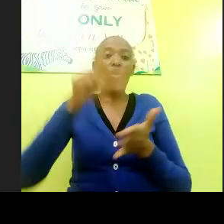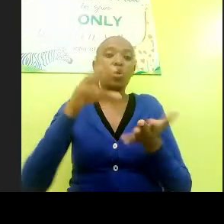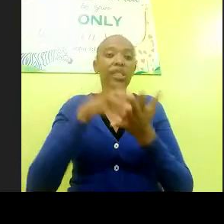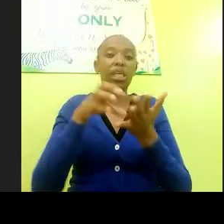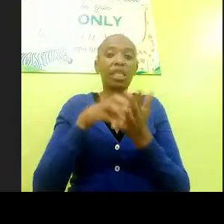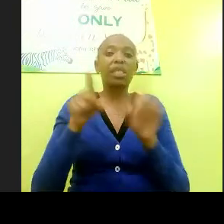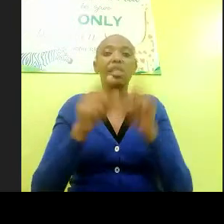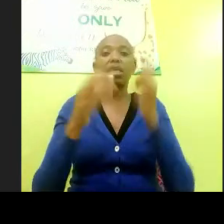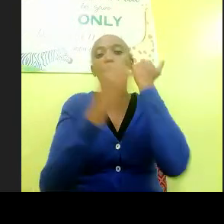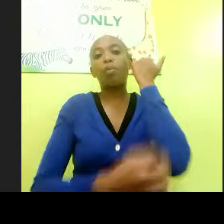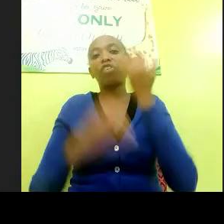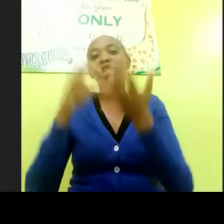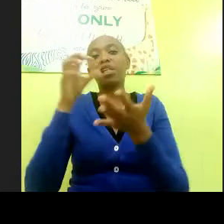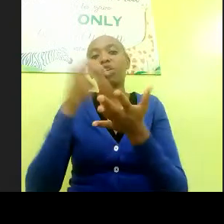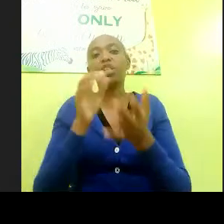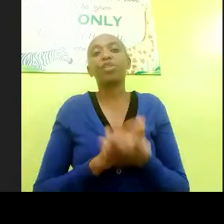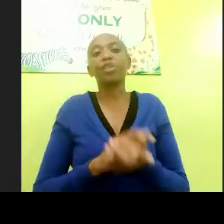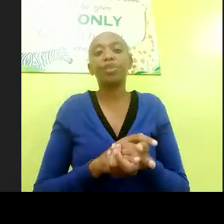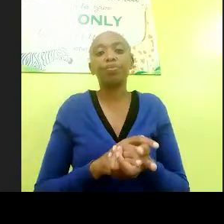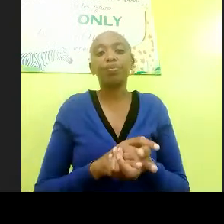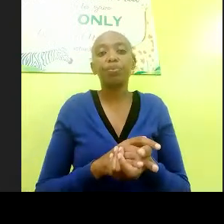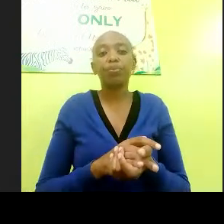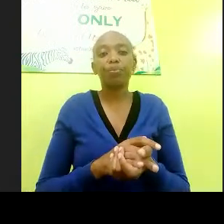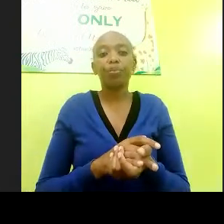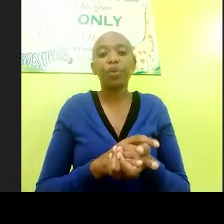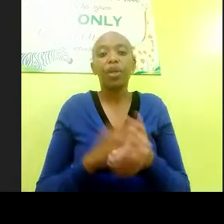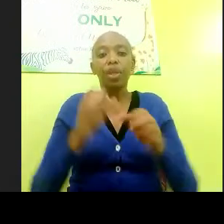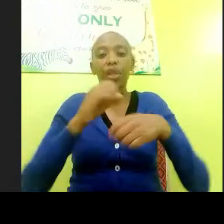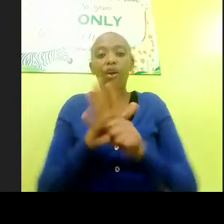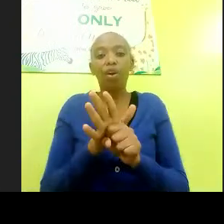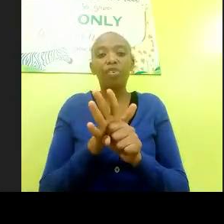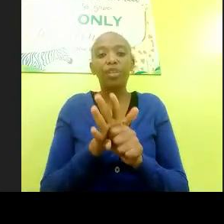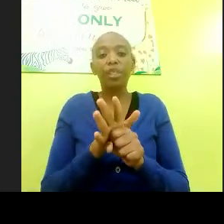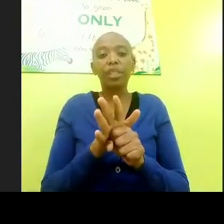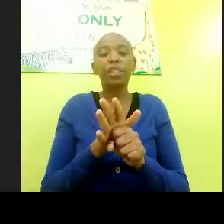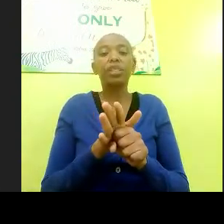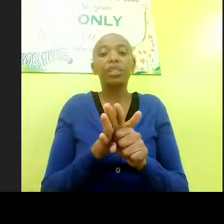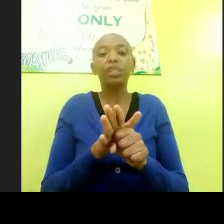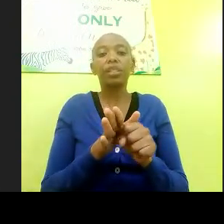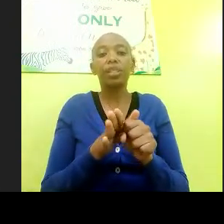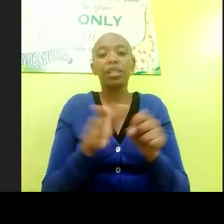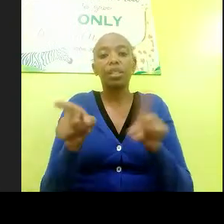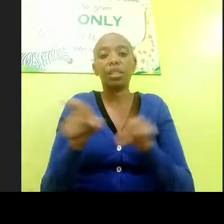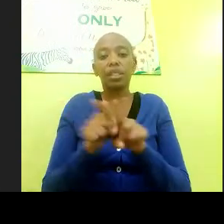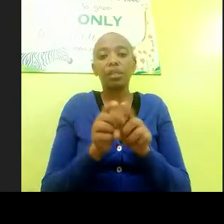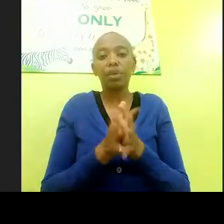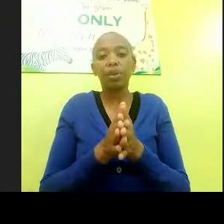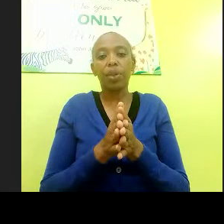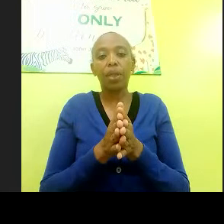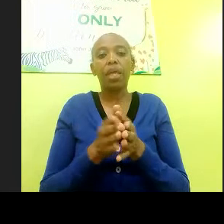working conditions. The COVID-19 pandemic is also accelerating the demand for care work, deepening